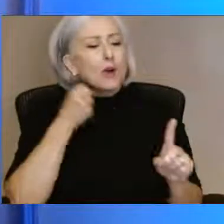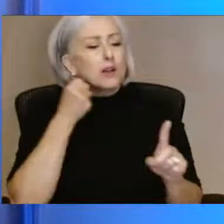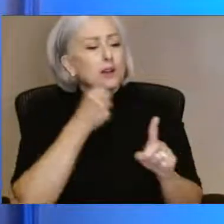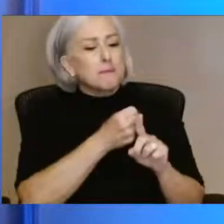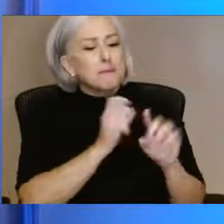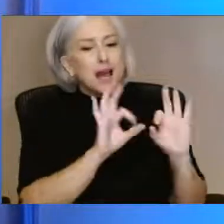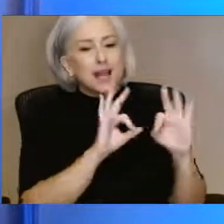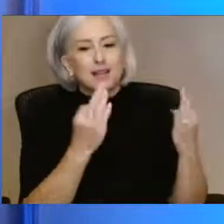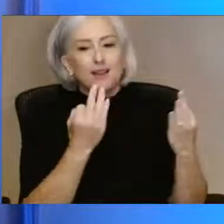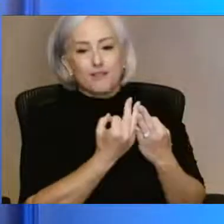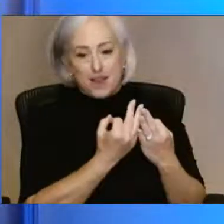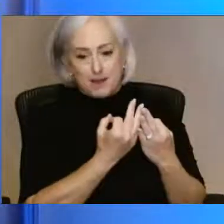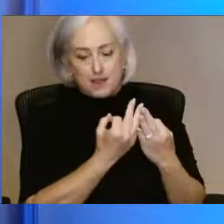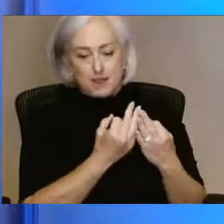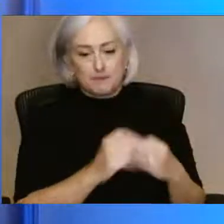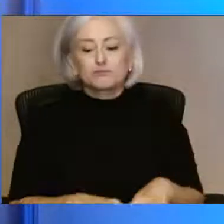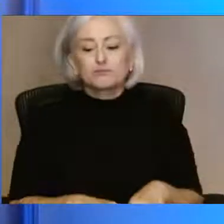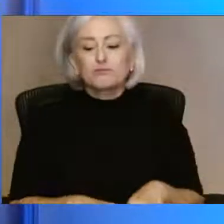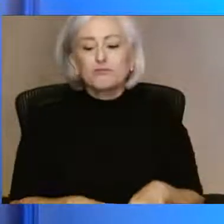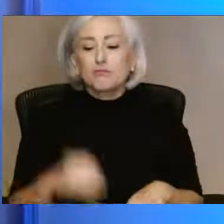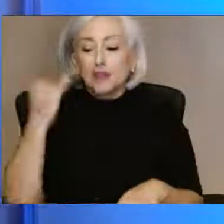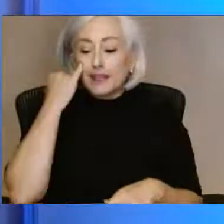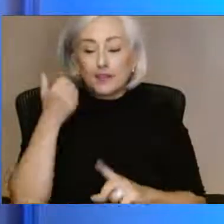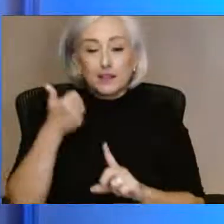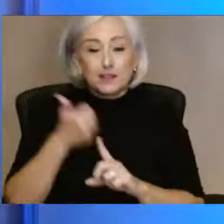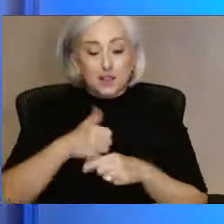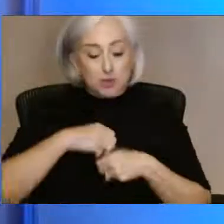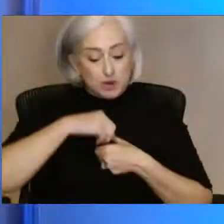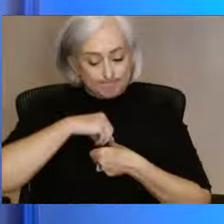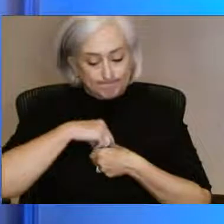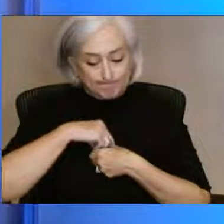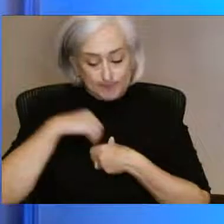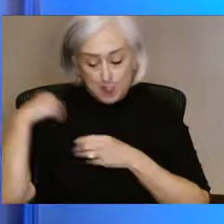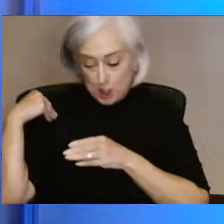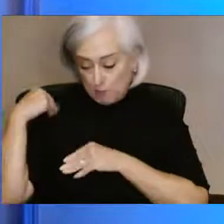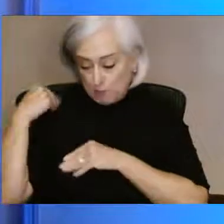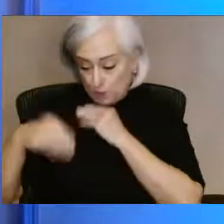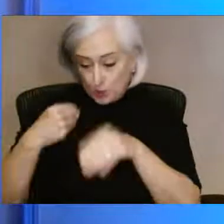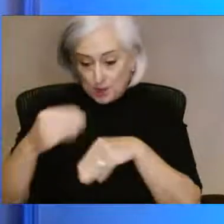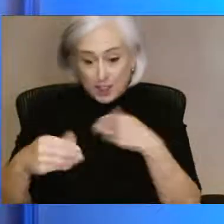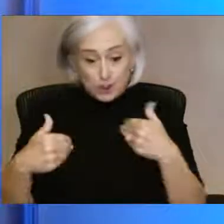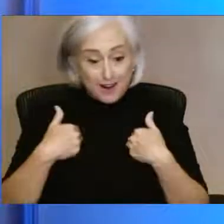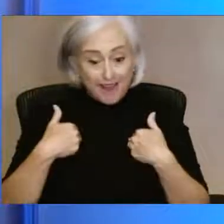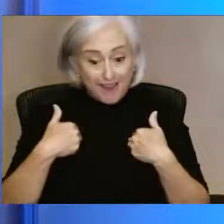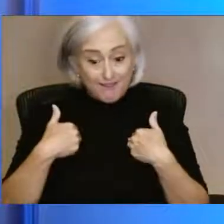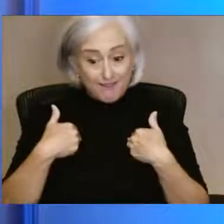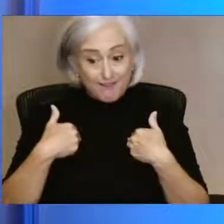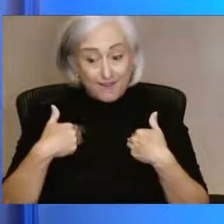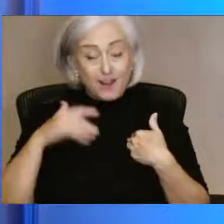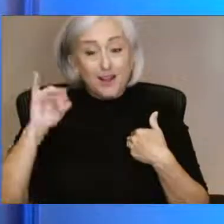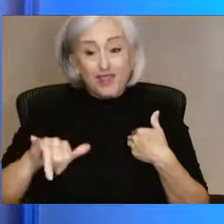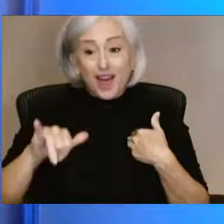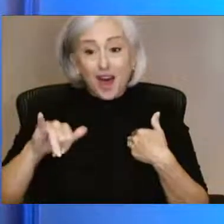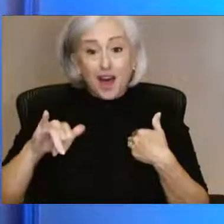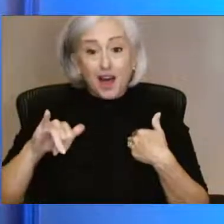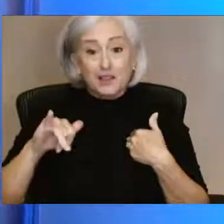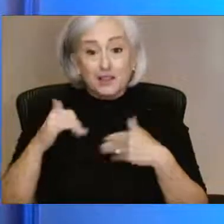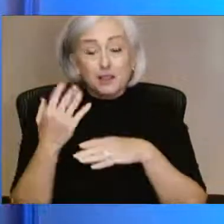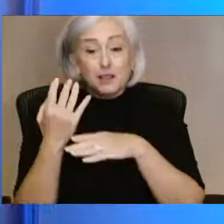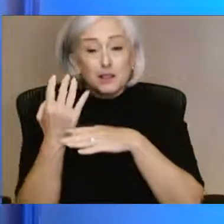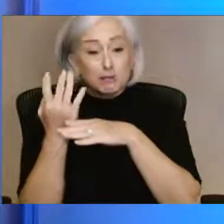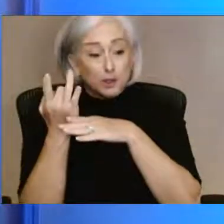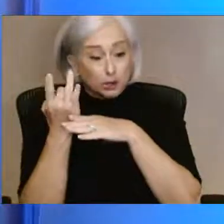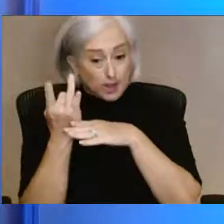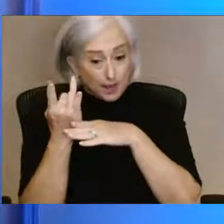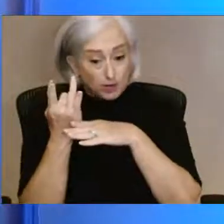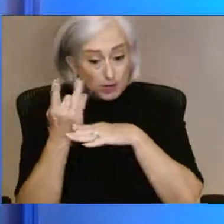things like if someone carries a mutation, have they passed that on to their children, and how is that going to impact their health care? So